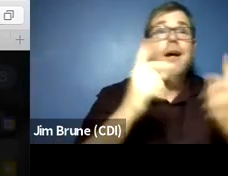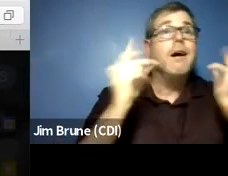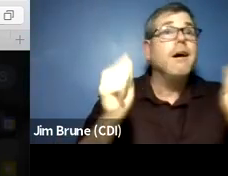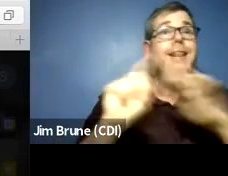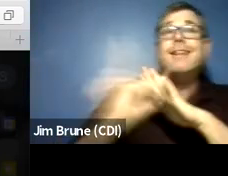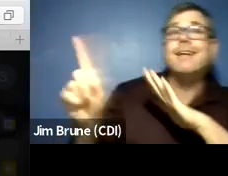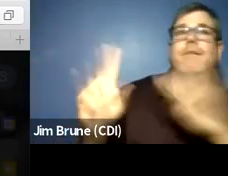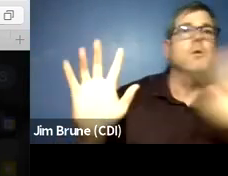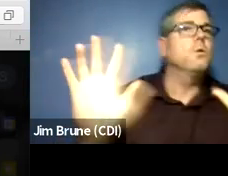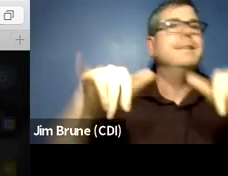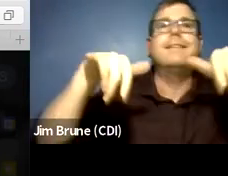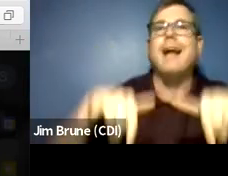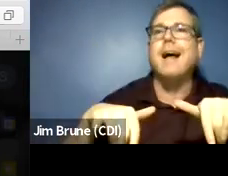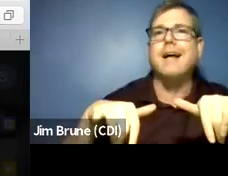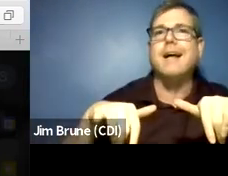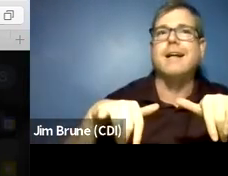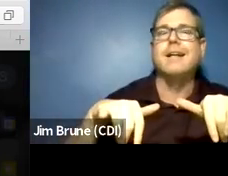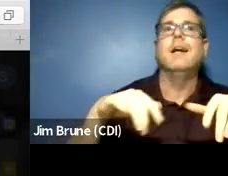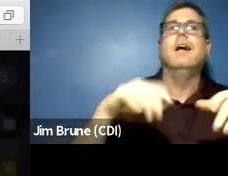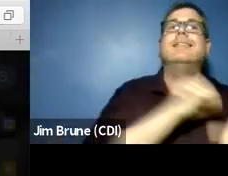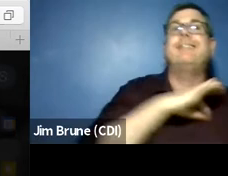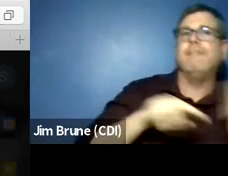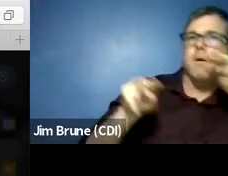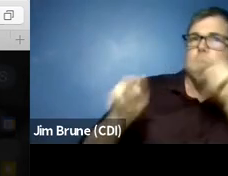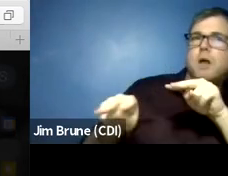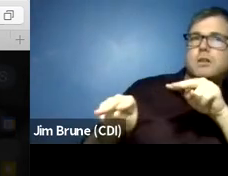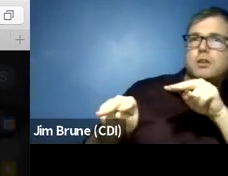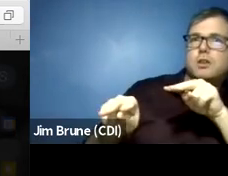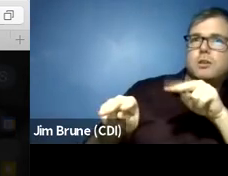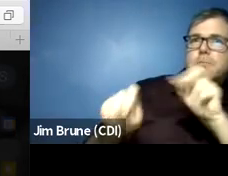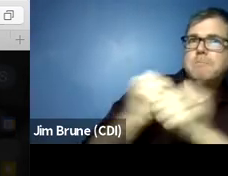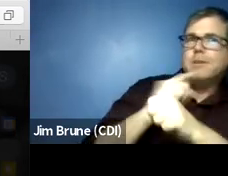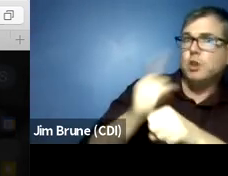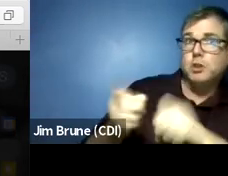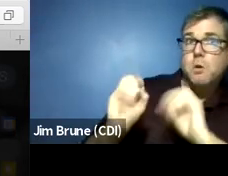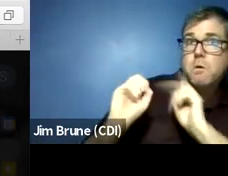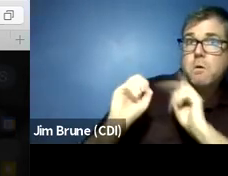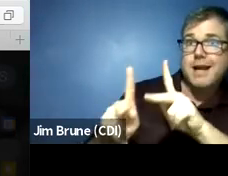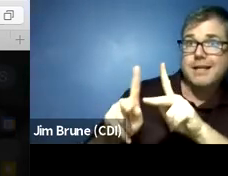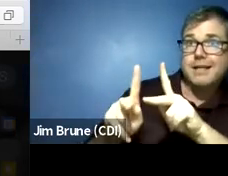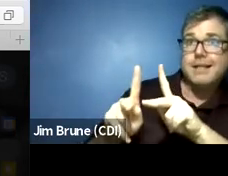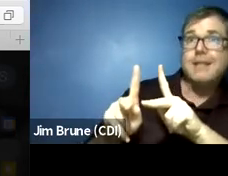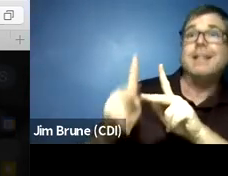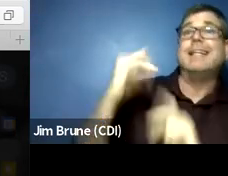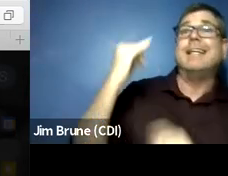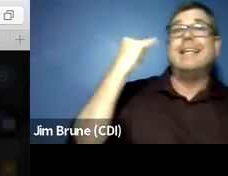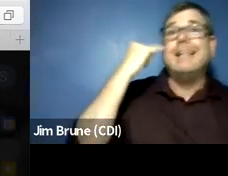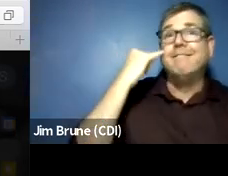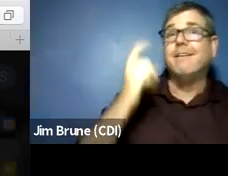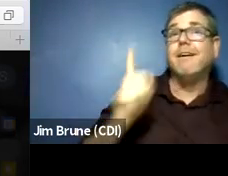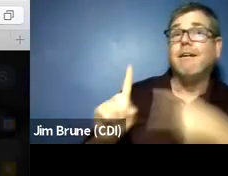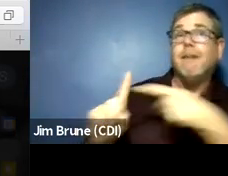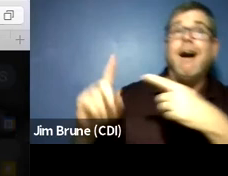And we also ask everyone to make sure to talk to your doctor if you had a history of a severe allergic reaction to a vaccine